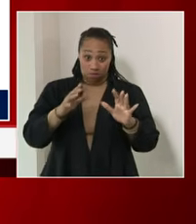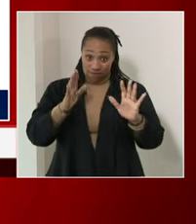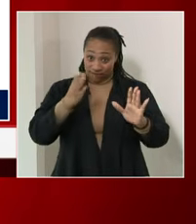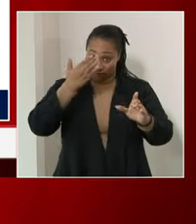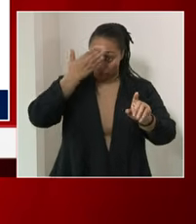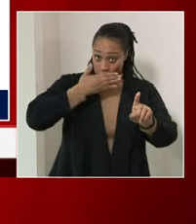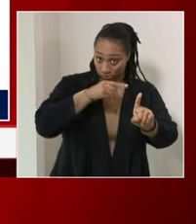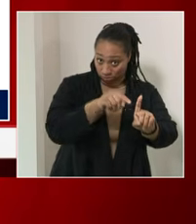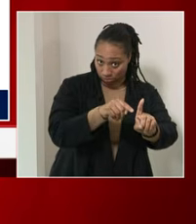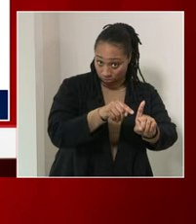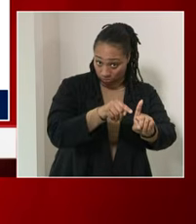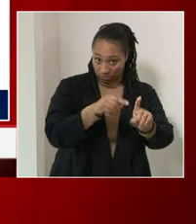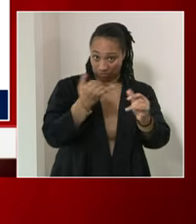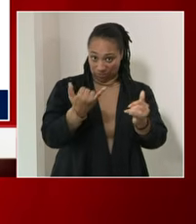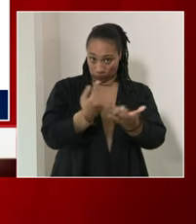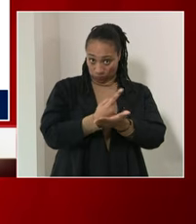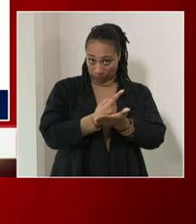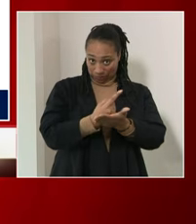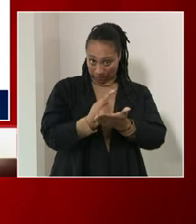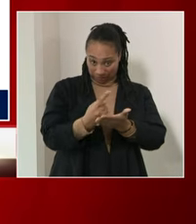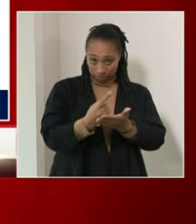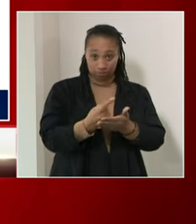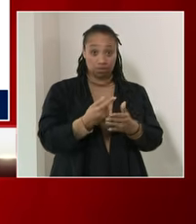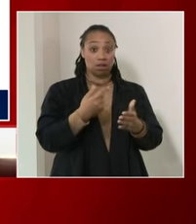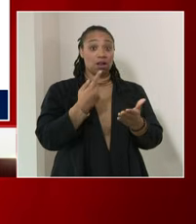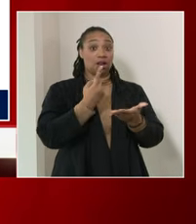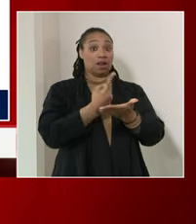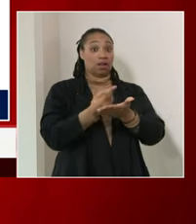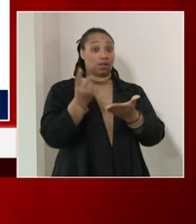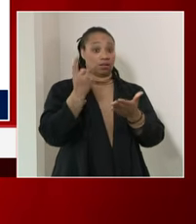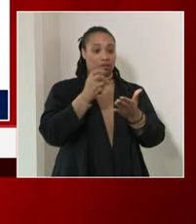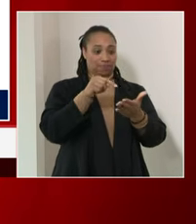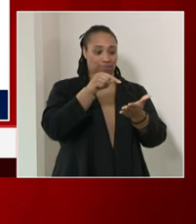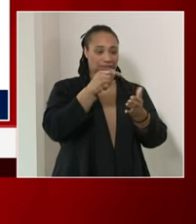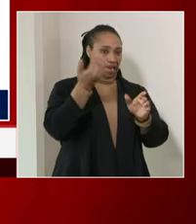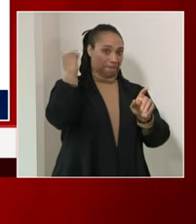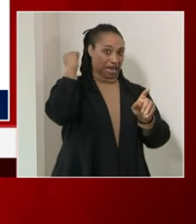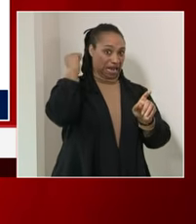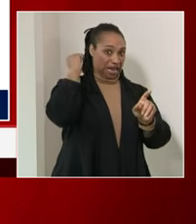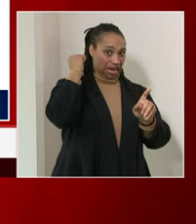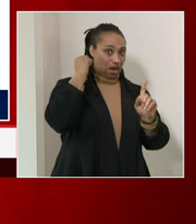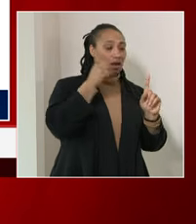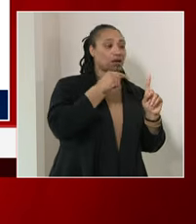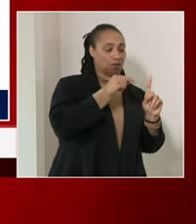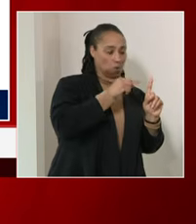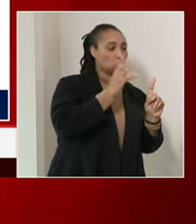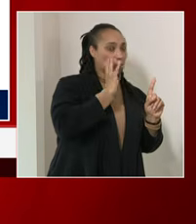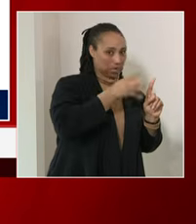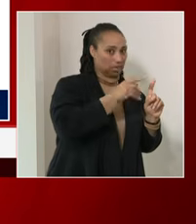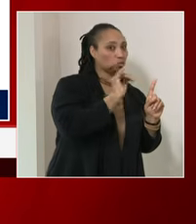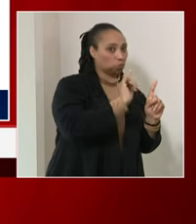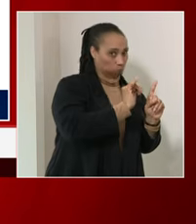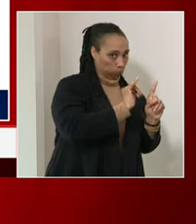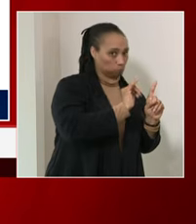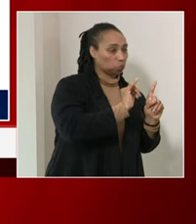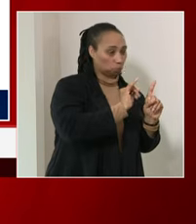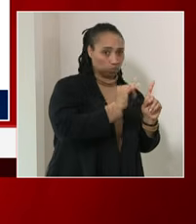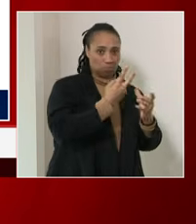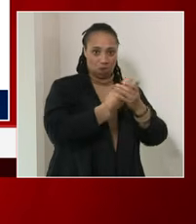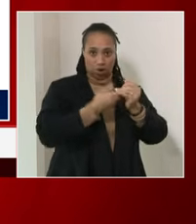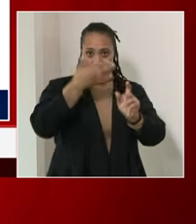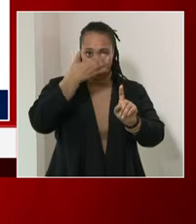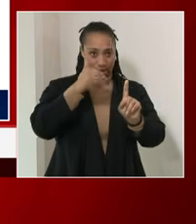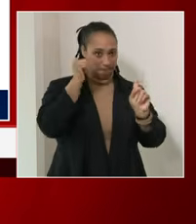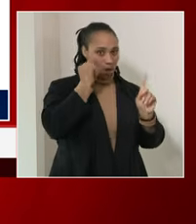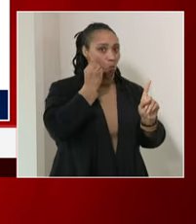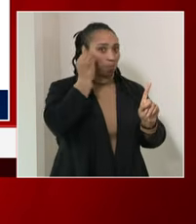be touched, and we will continue working through the alleyways until we are able to get all of the trash up. I'm also happy